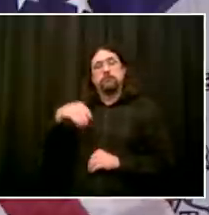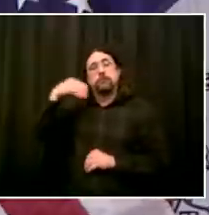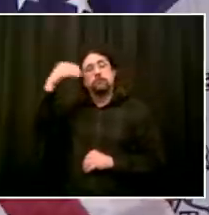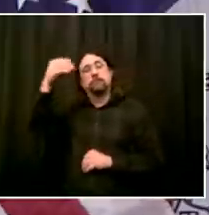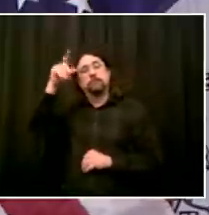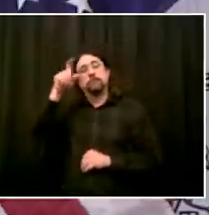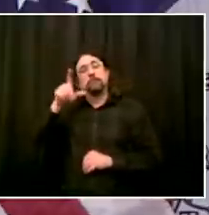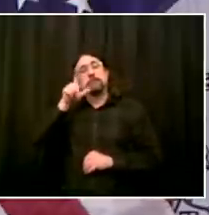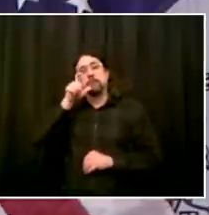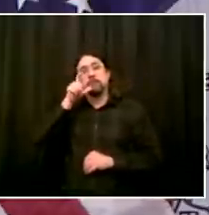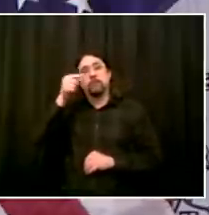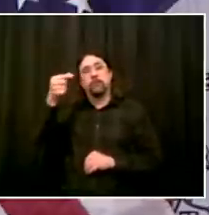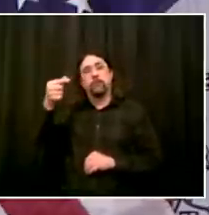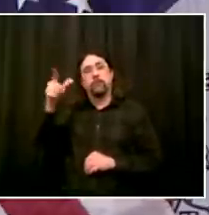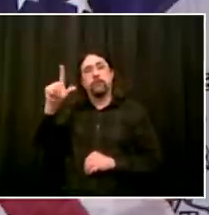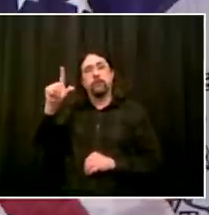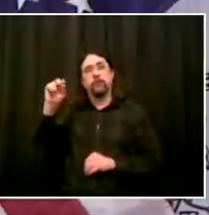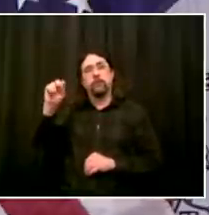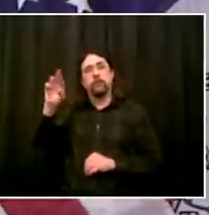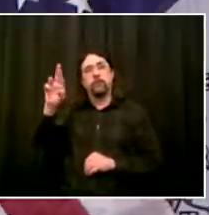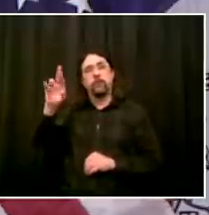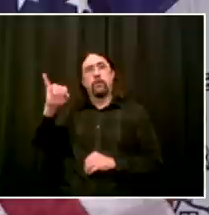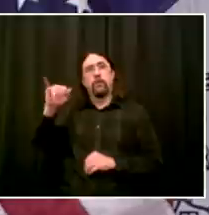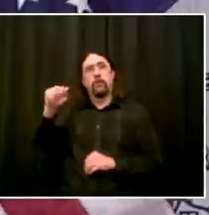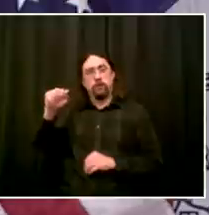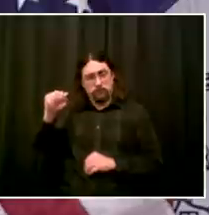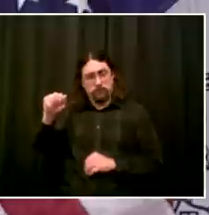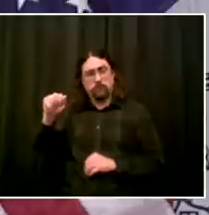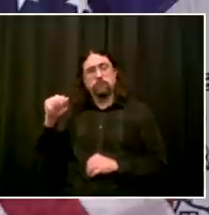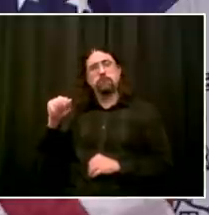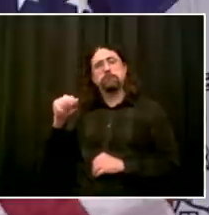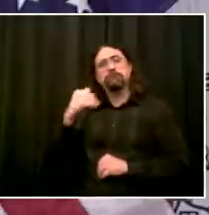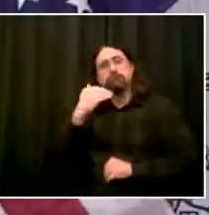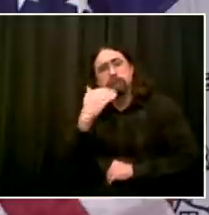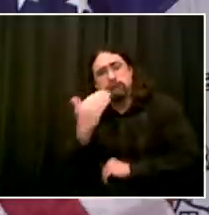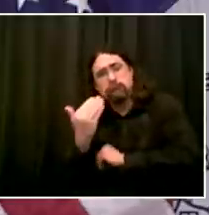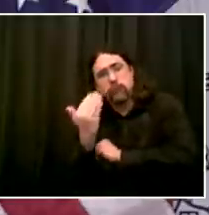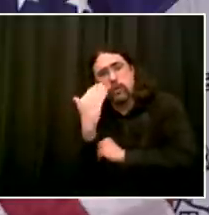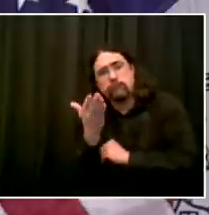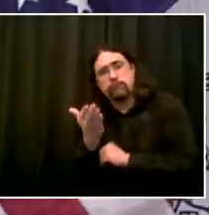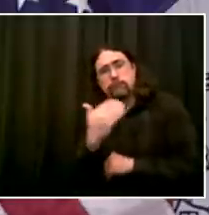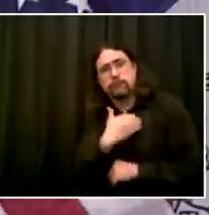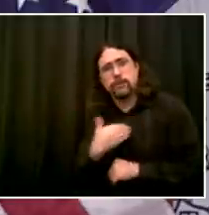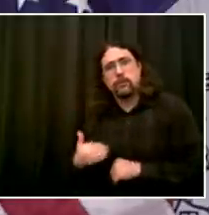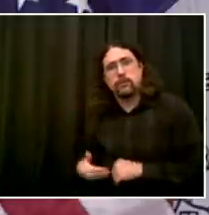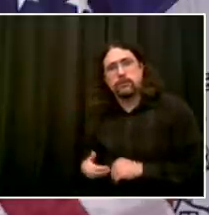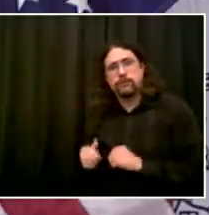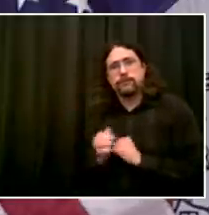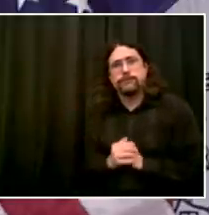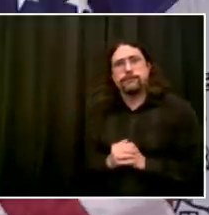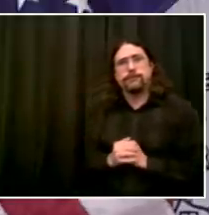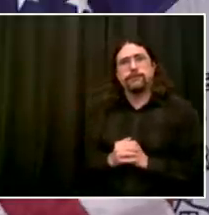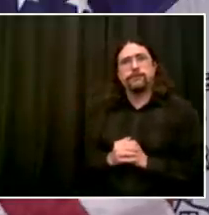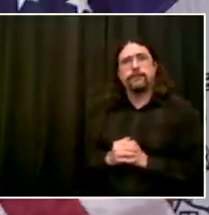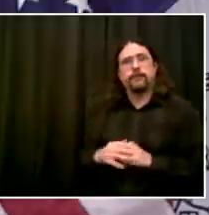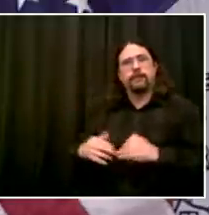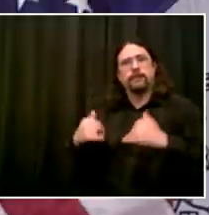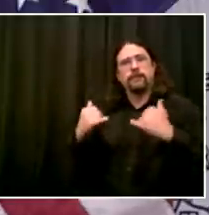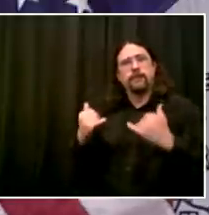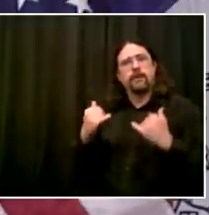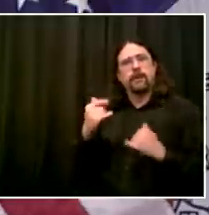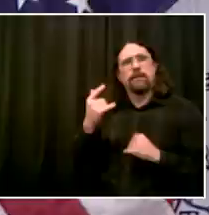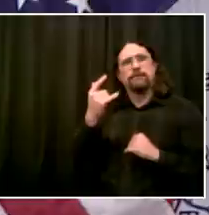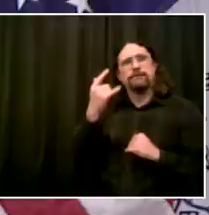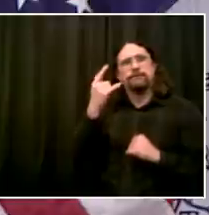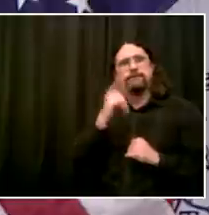you're starting to move in a direction where the question becomes more about risk and risk mitigation and less about